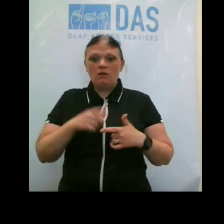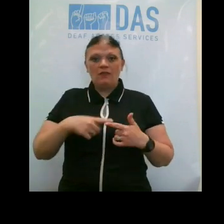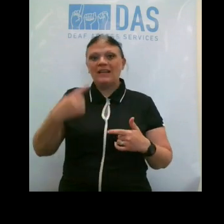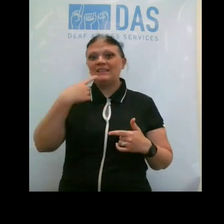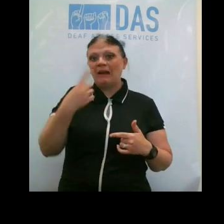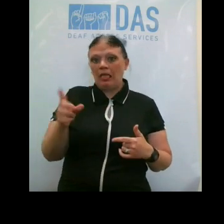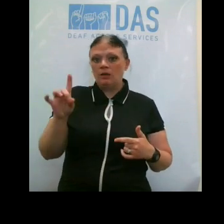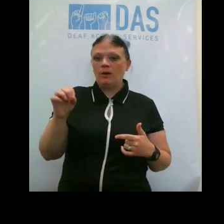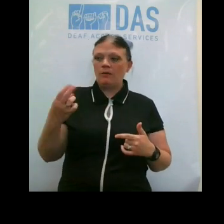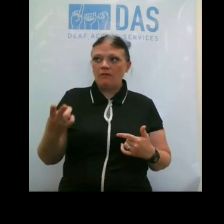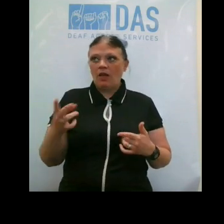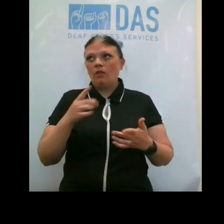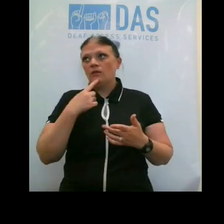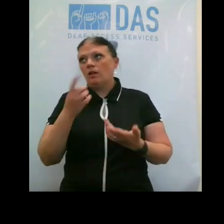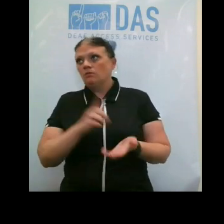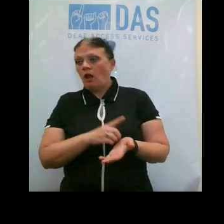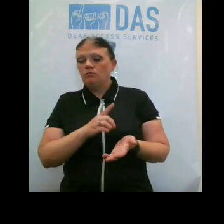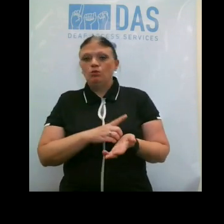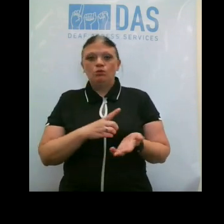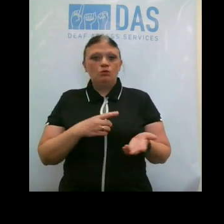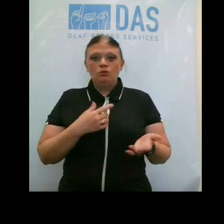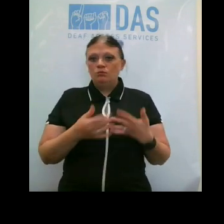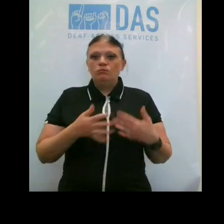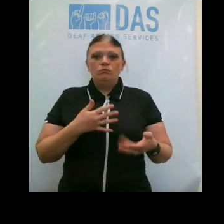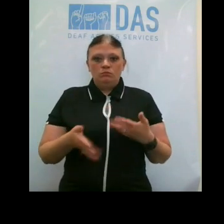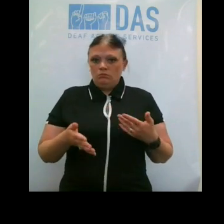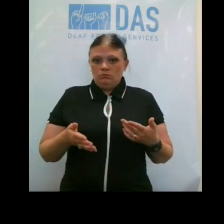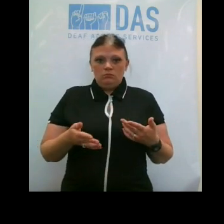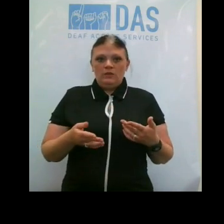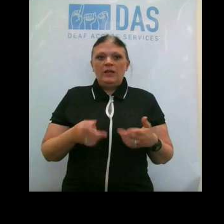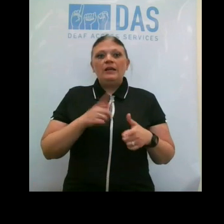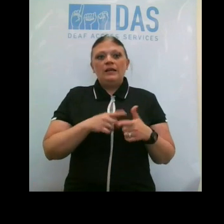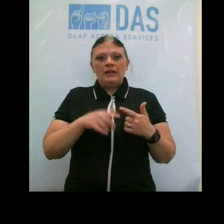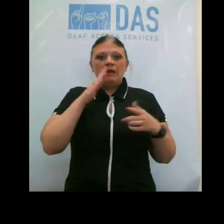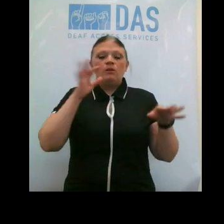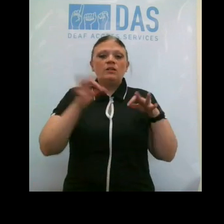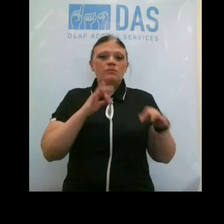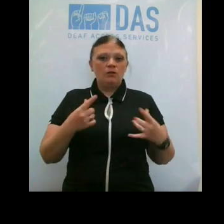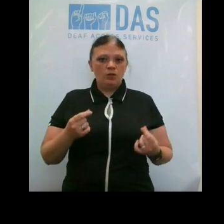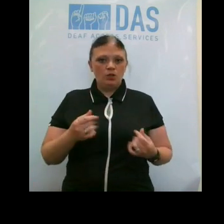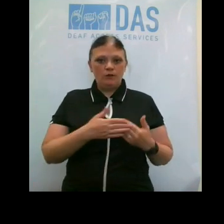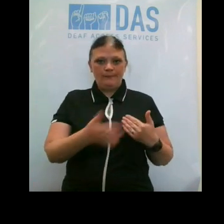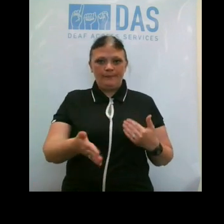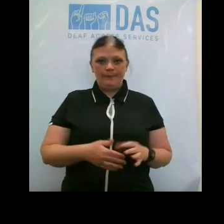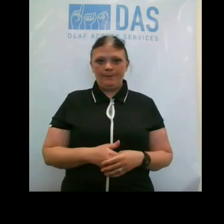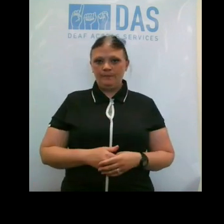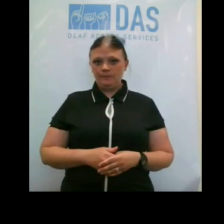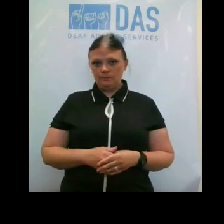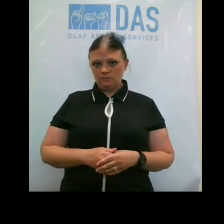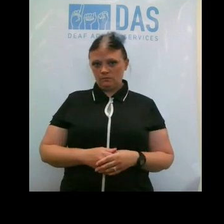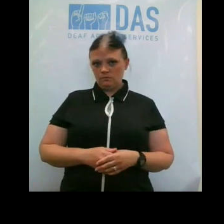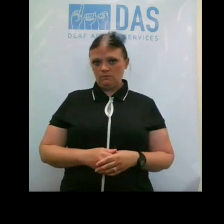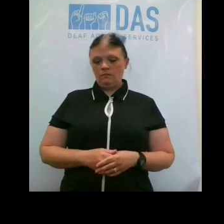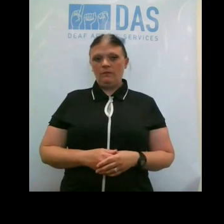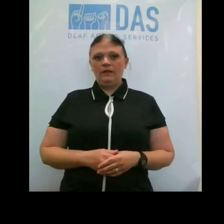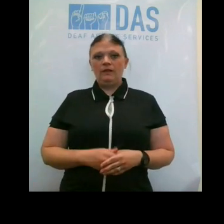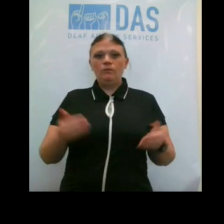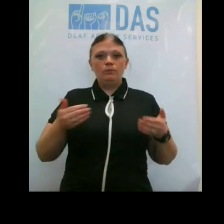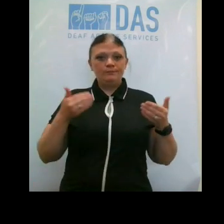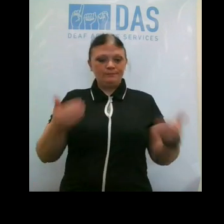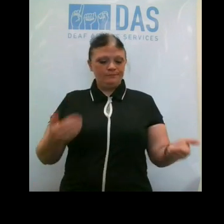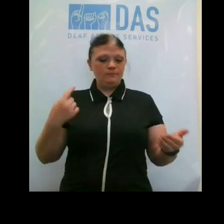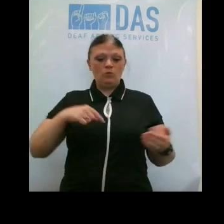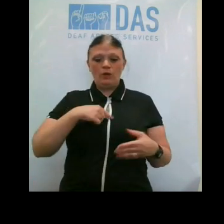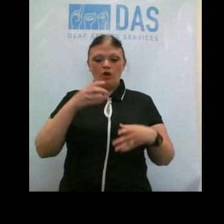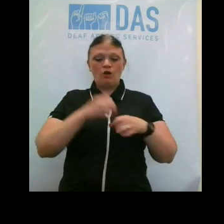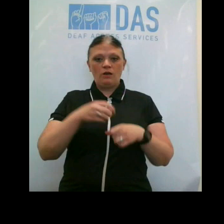Department of Health with regards to what actions you should take at that point. Moving forward, we are in phase 1, of